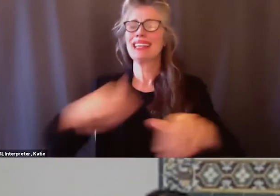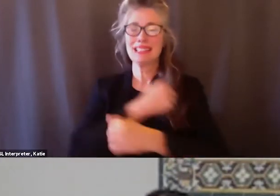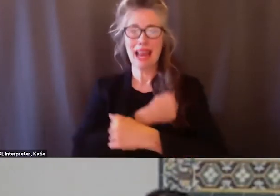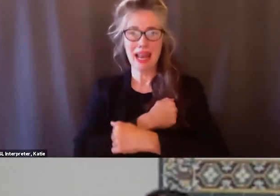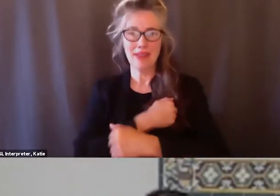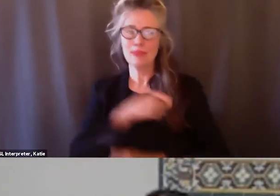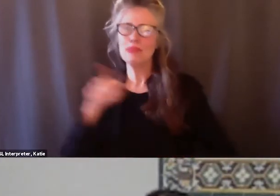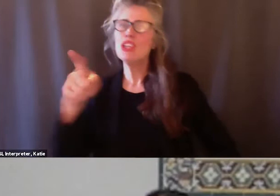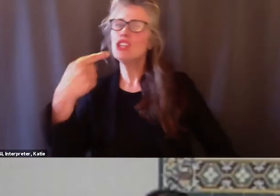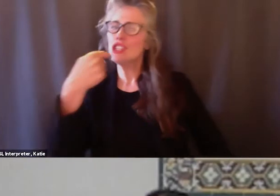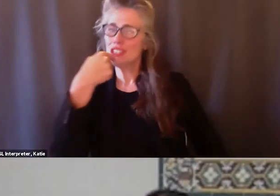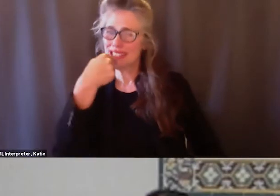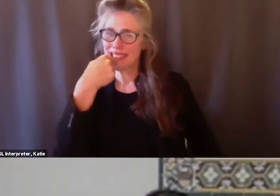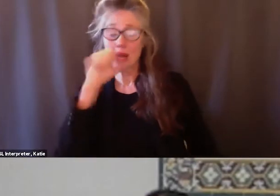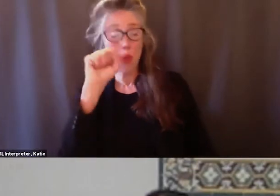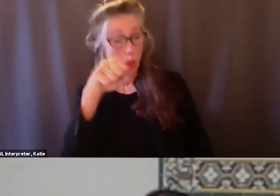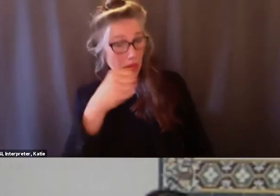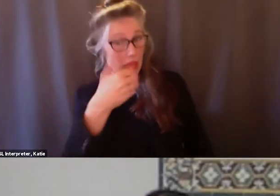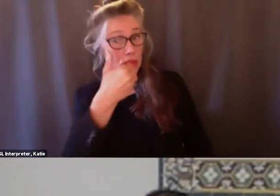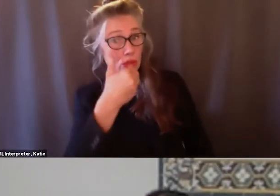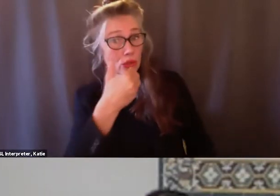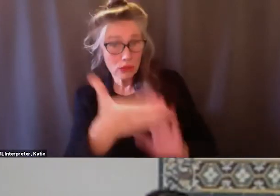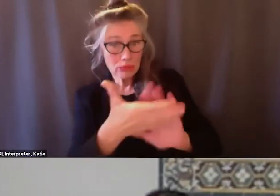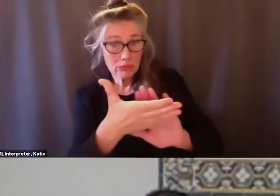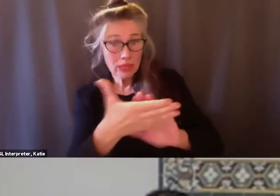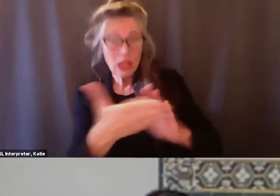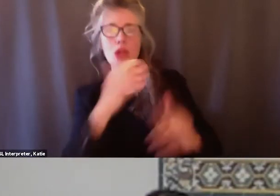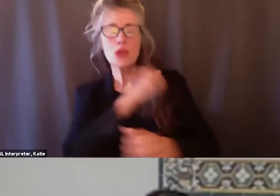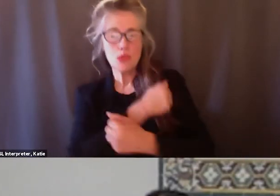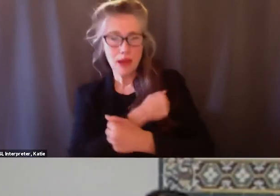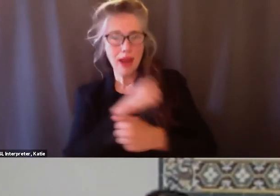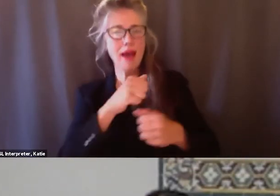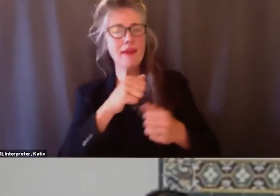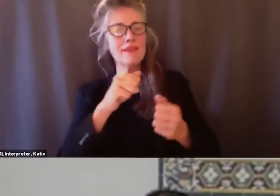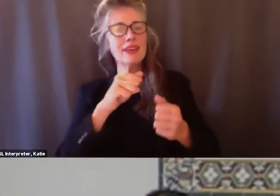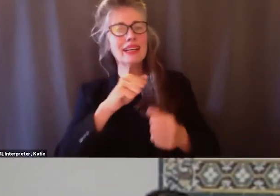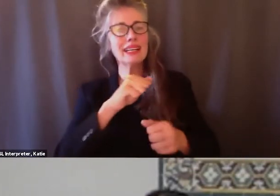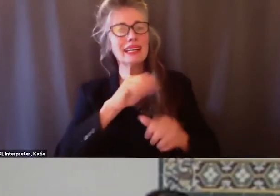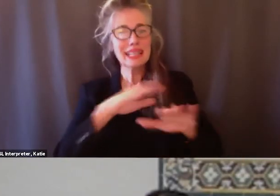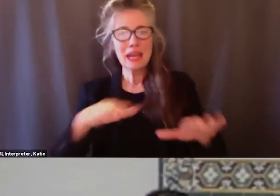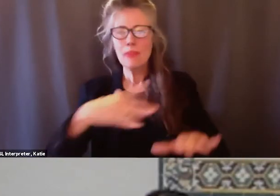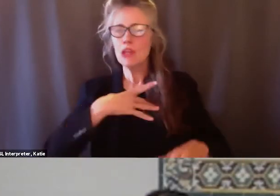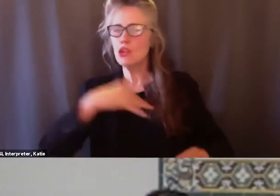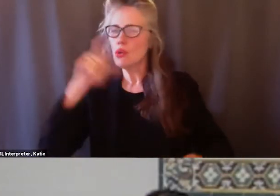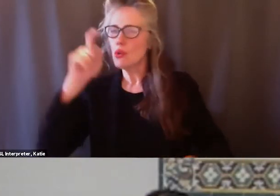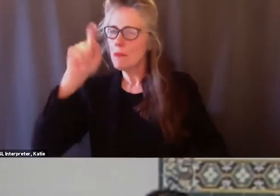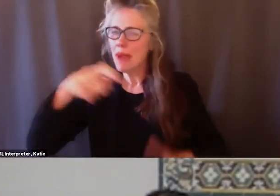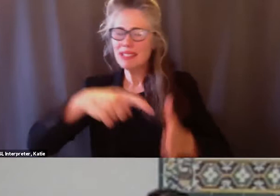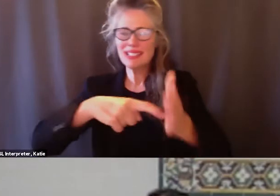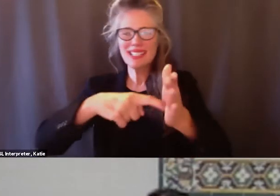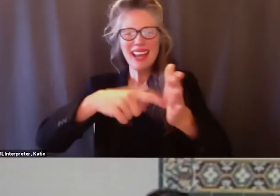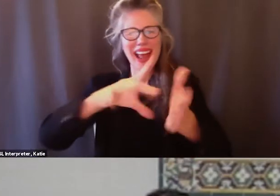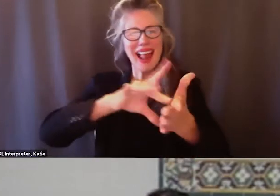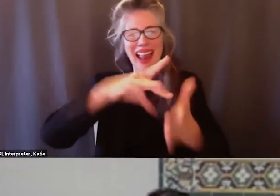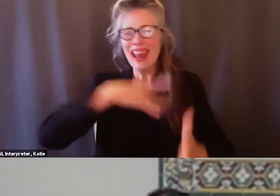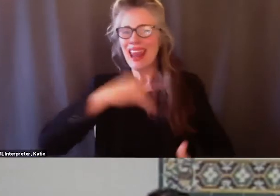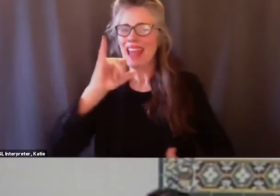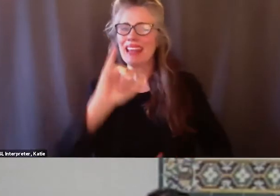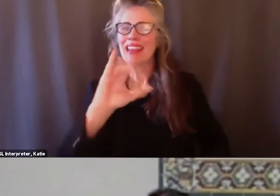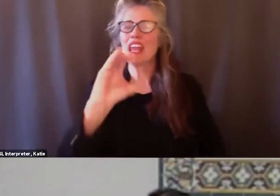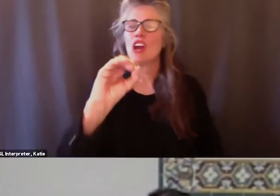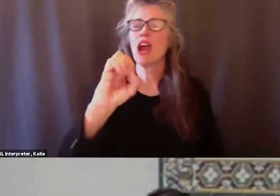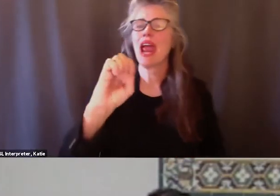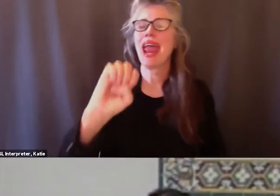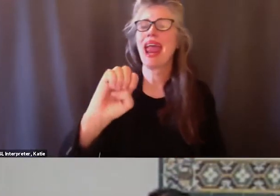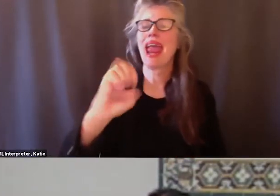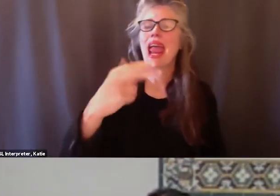said was that, yes, that's good. You got to love kids, but you also have to love their ecosystem, meaning everything that's around them. You have to